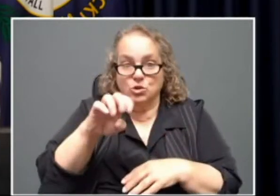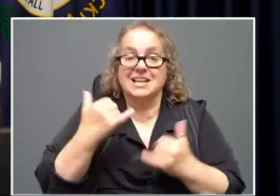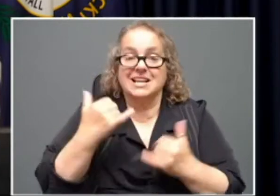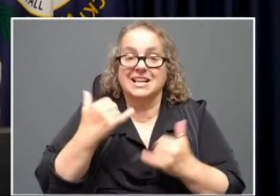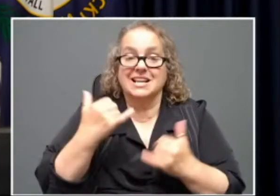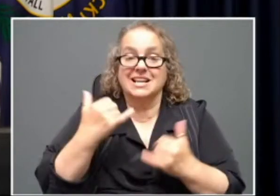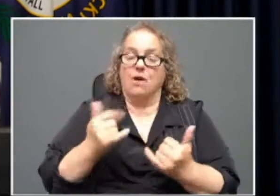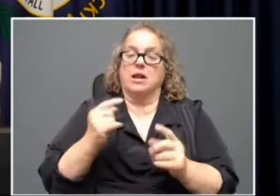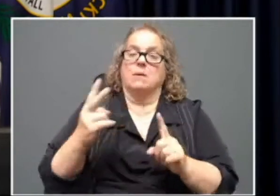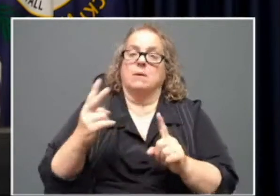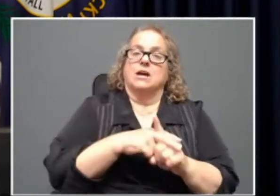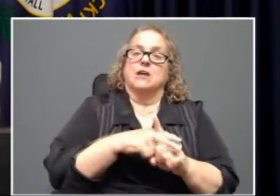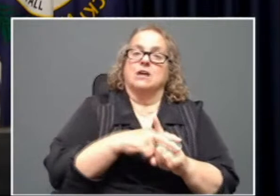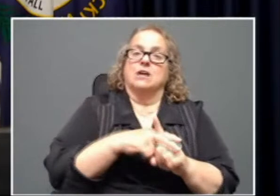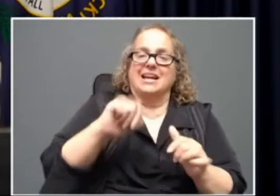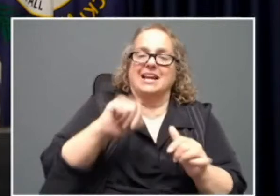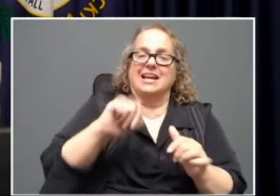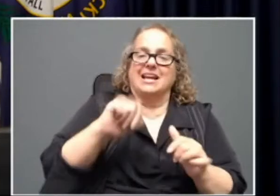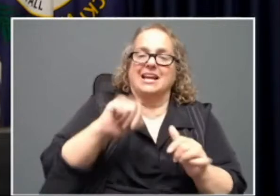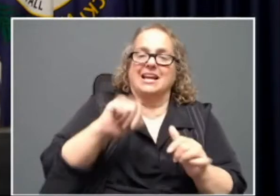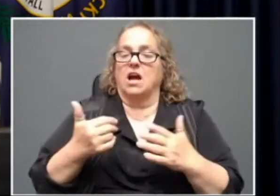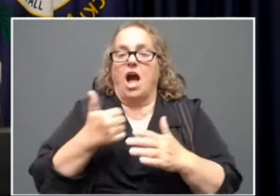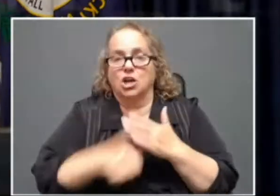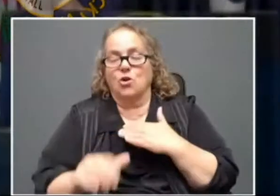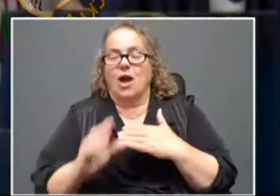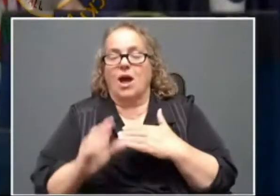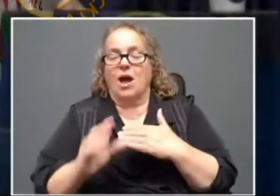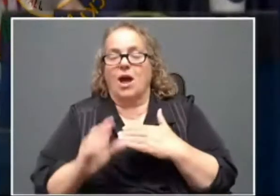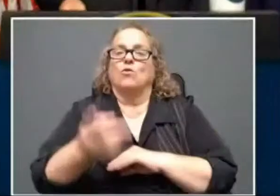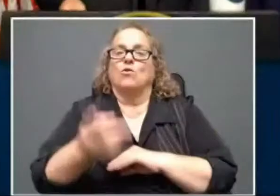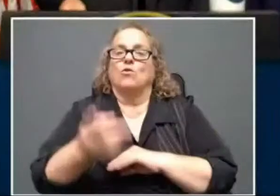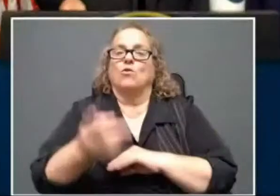and over 1,000 people. So May 28th,